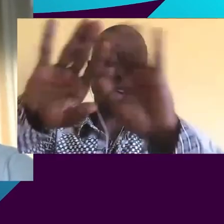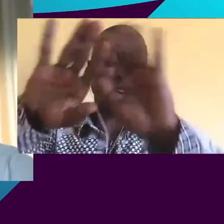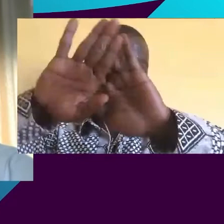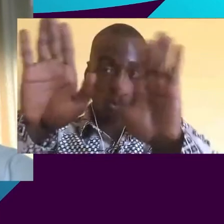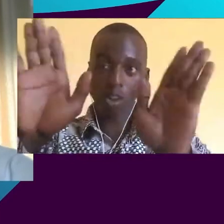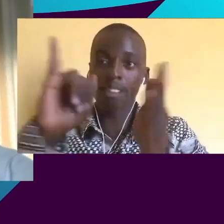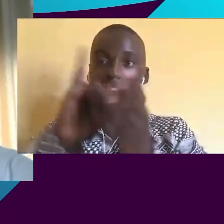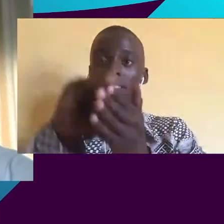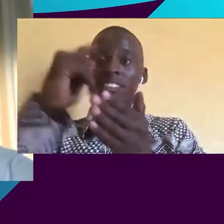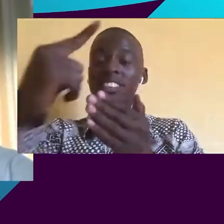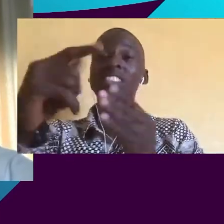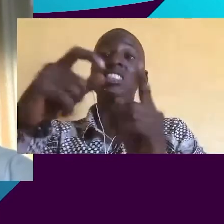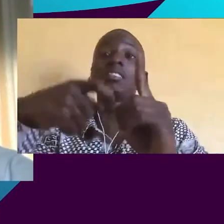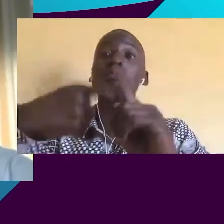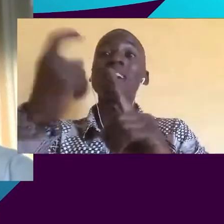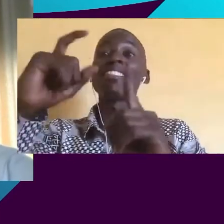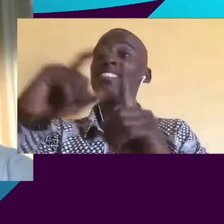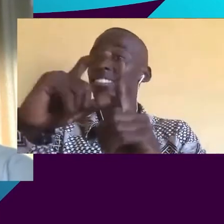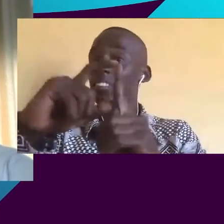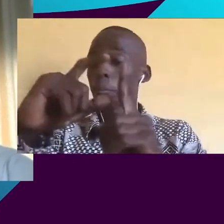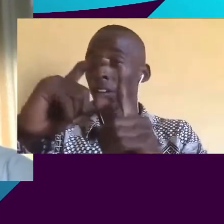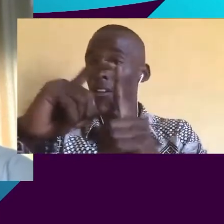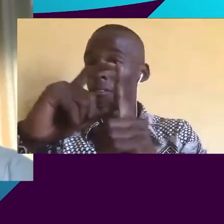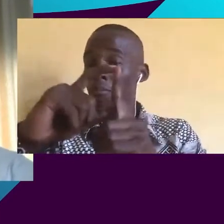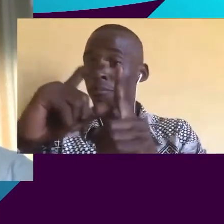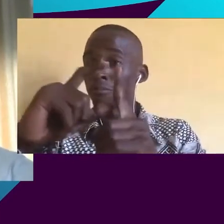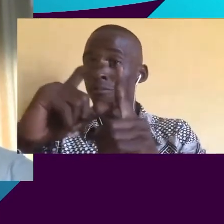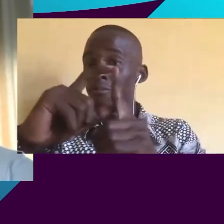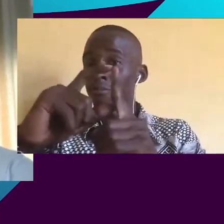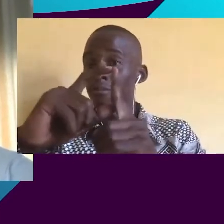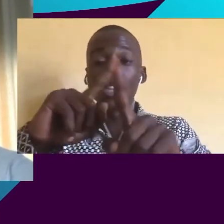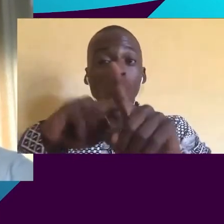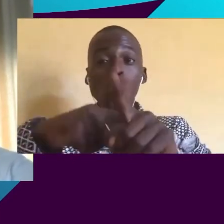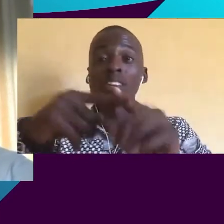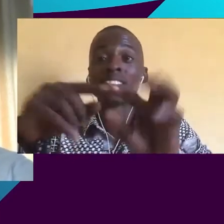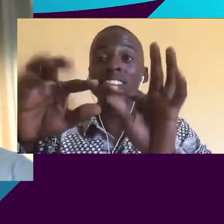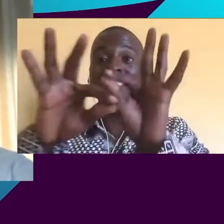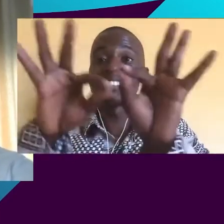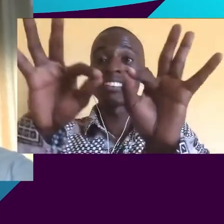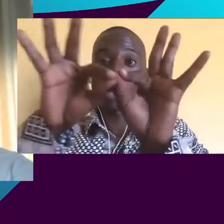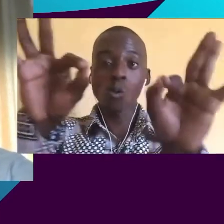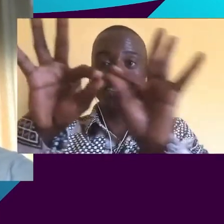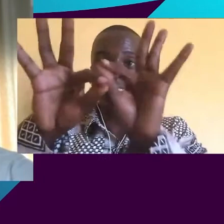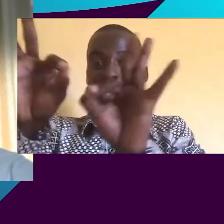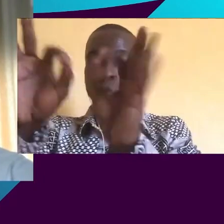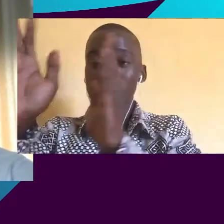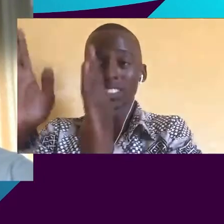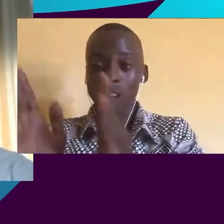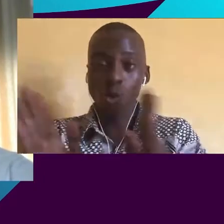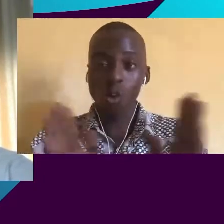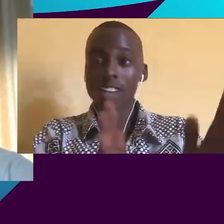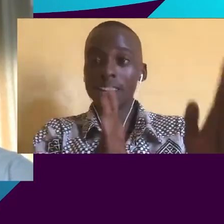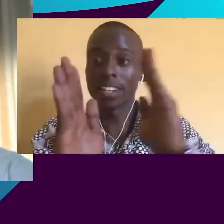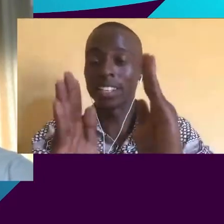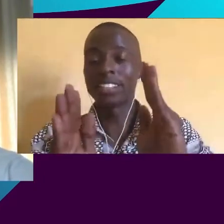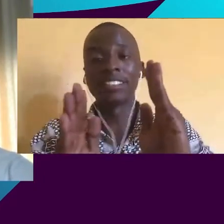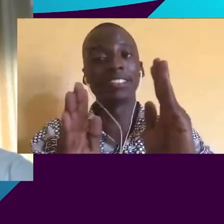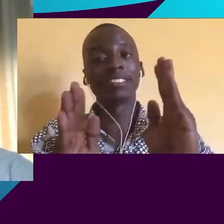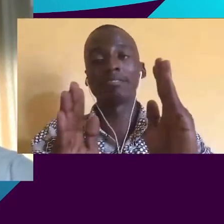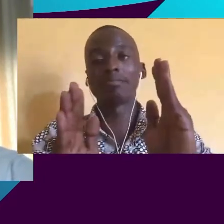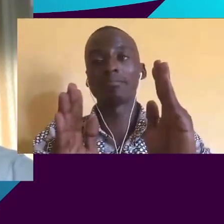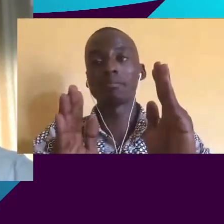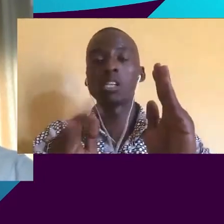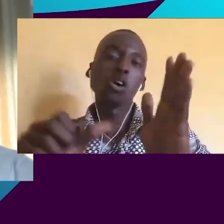December, when these awards are organized, save for this COVID year, the previous year, 2020, when it didn't have these